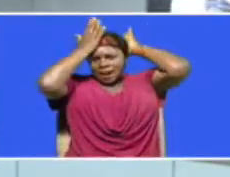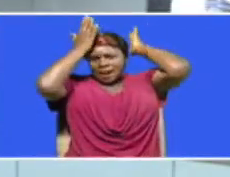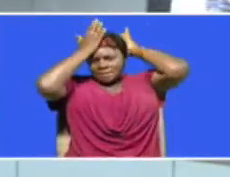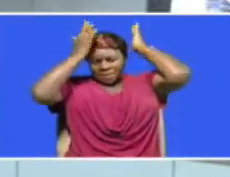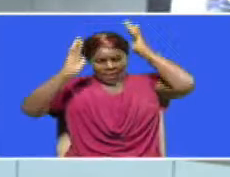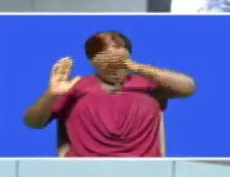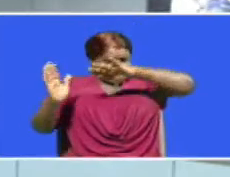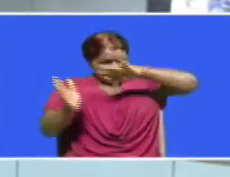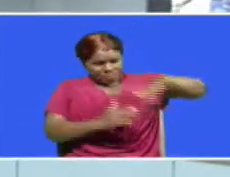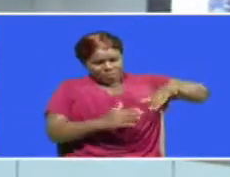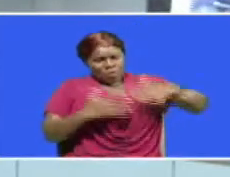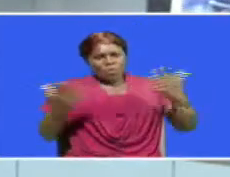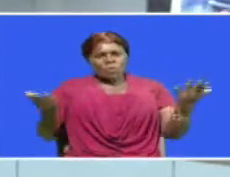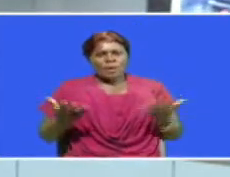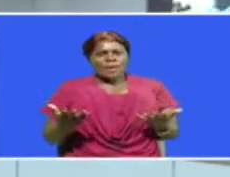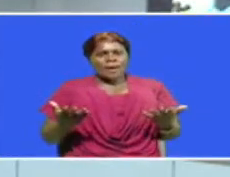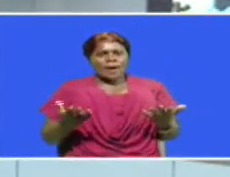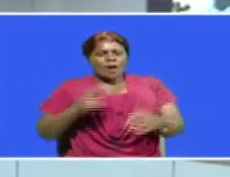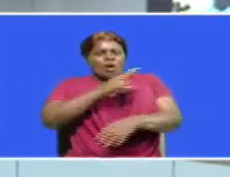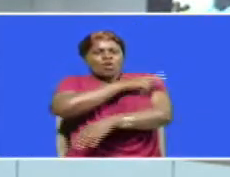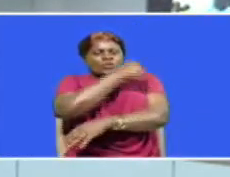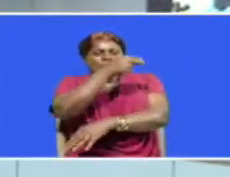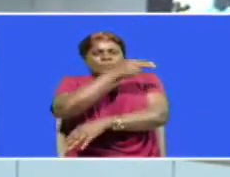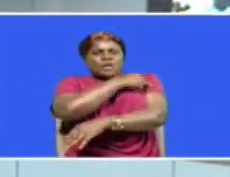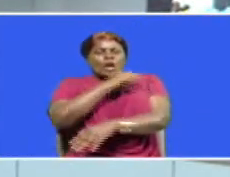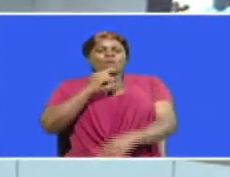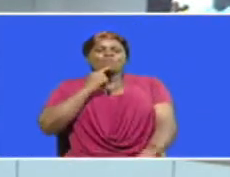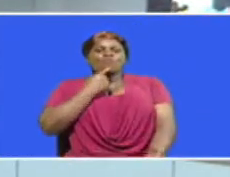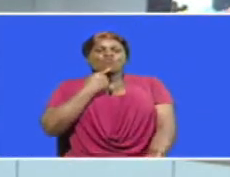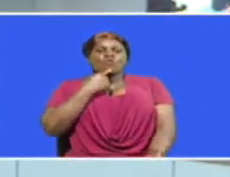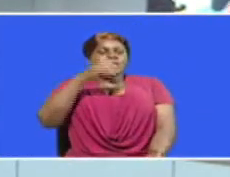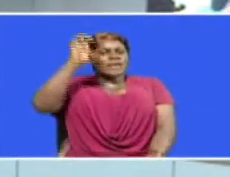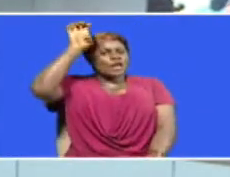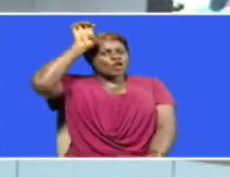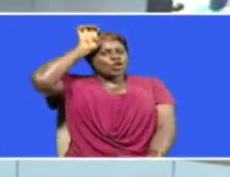Kakamega tuelekee katika hospitali ya rufaa ya Moi mjini Eldoret pale.